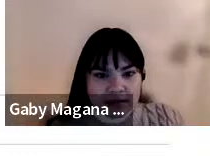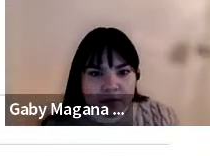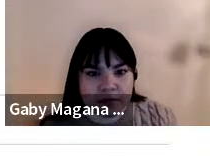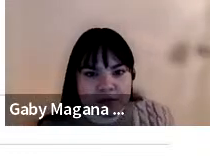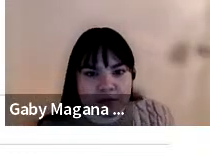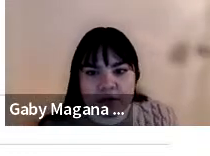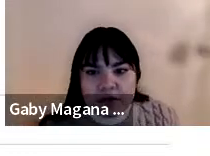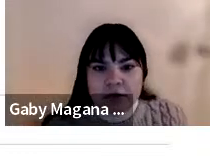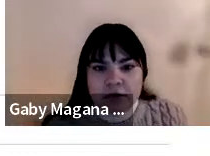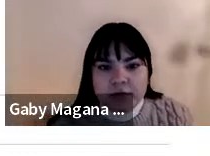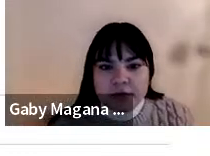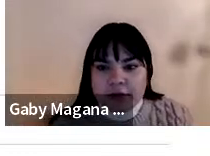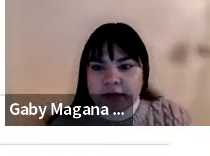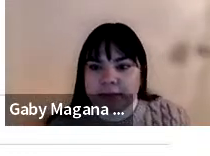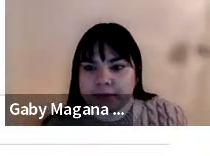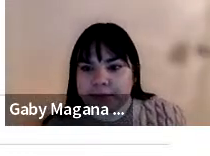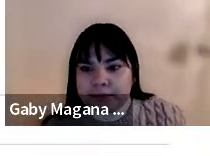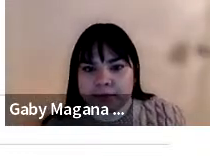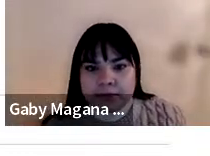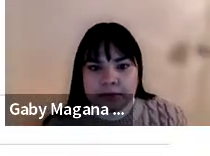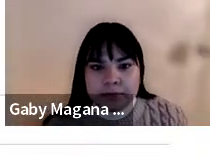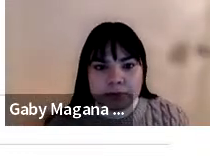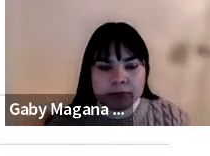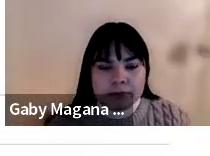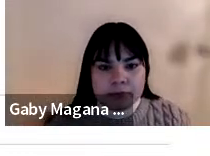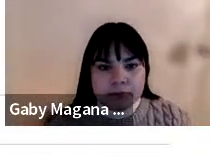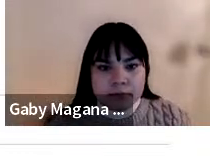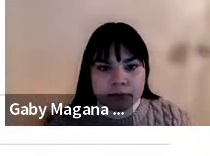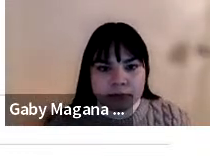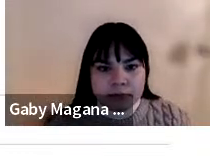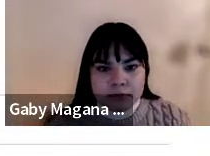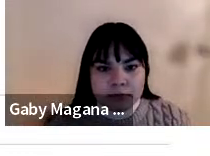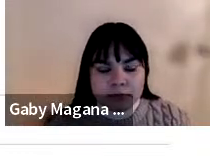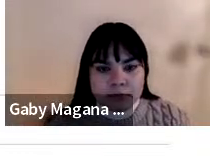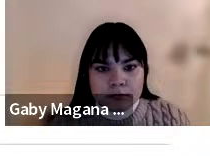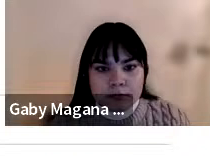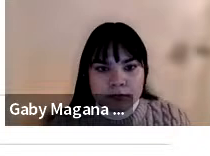Oh, you must be muted on your phone, Gloria.